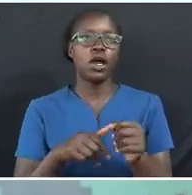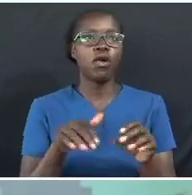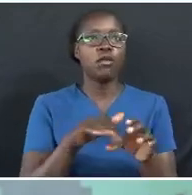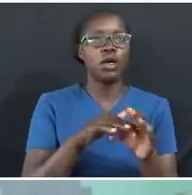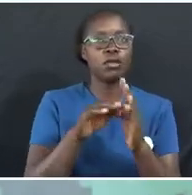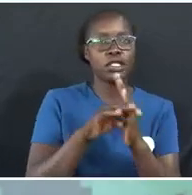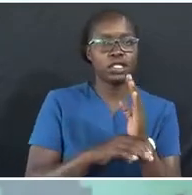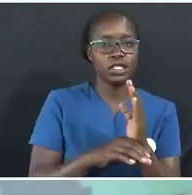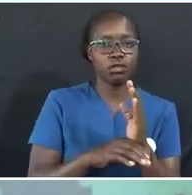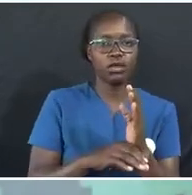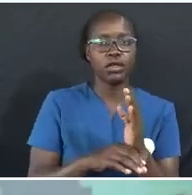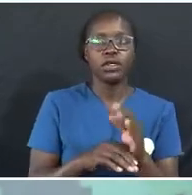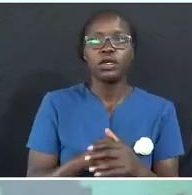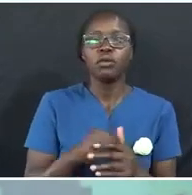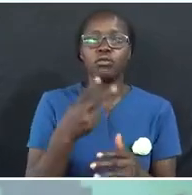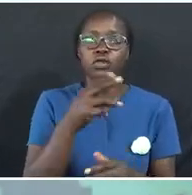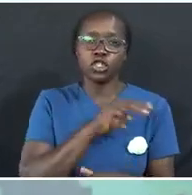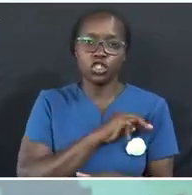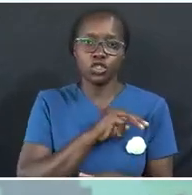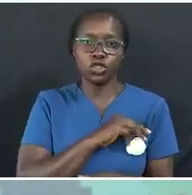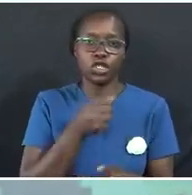2025. Double our membership.